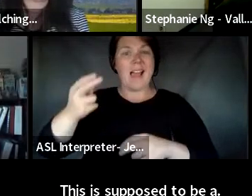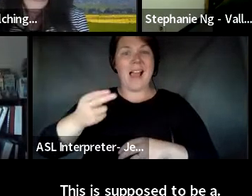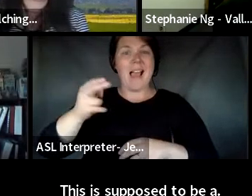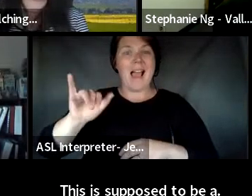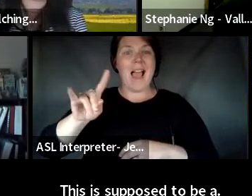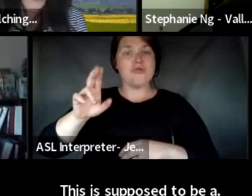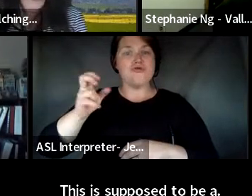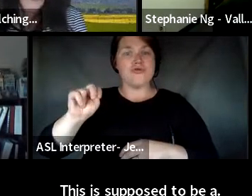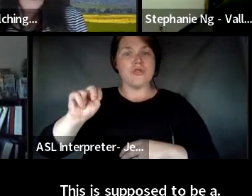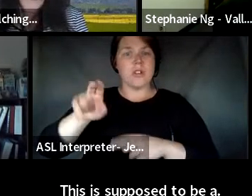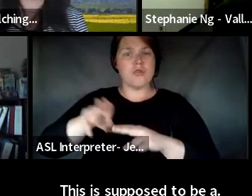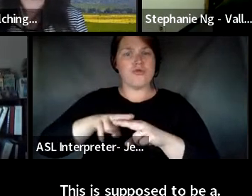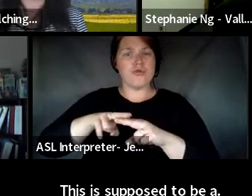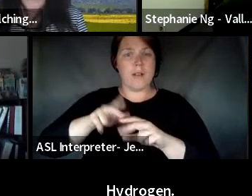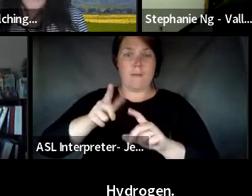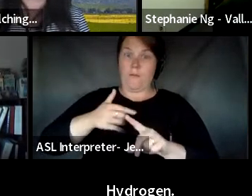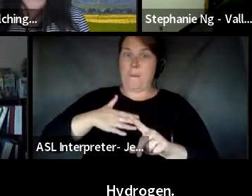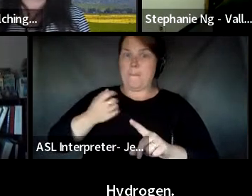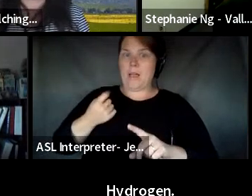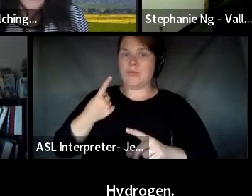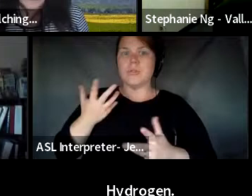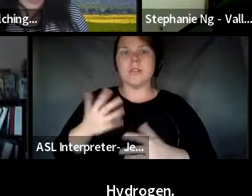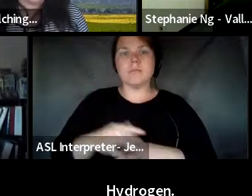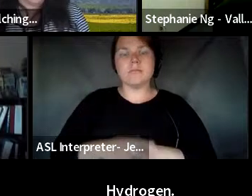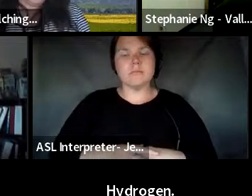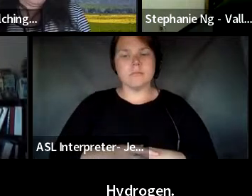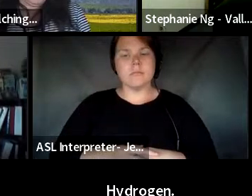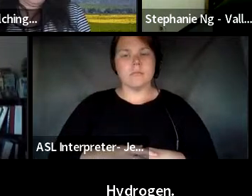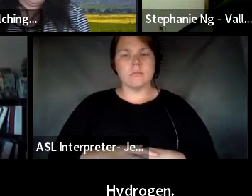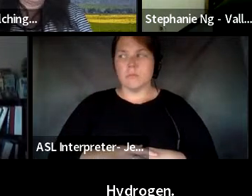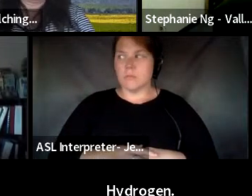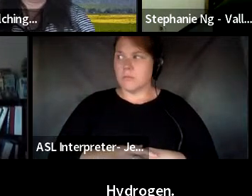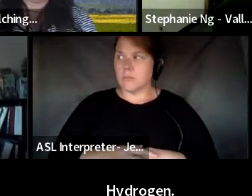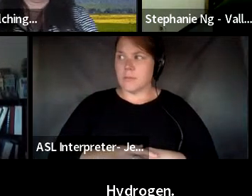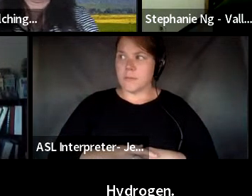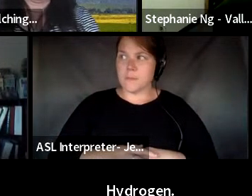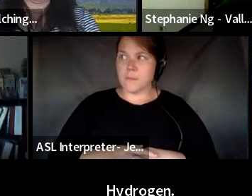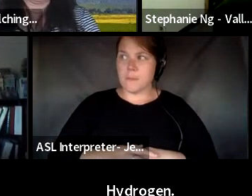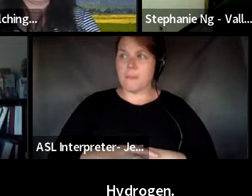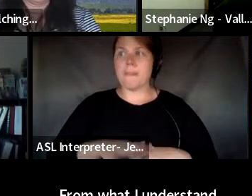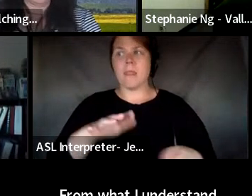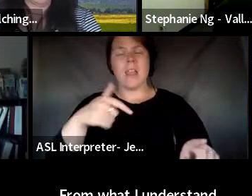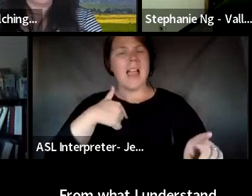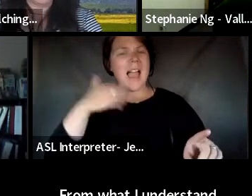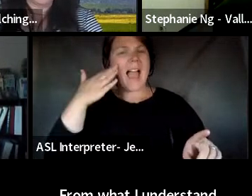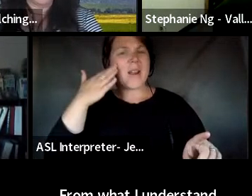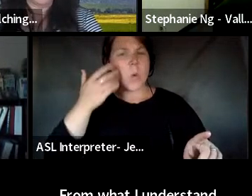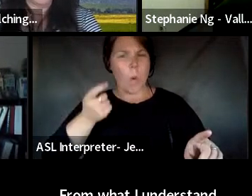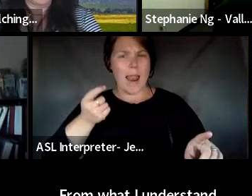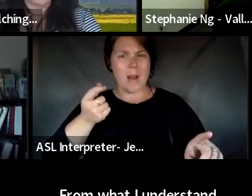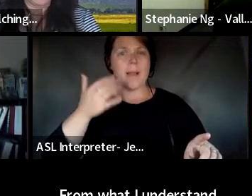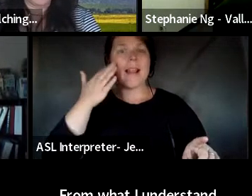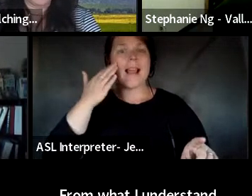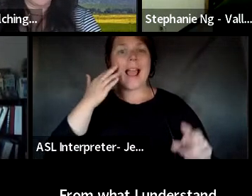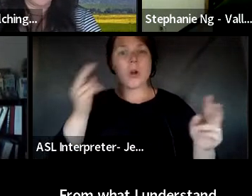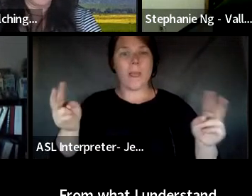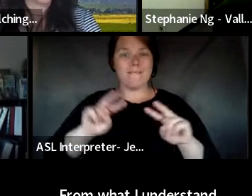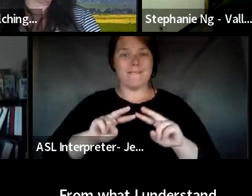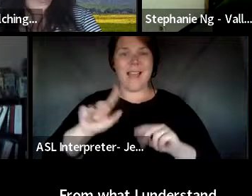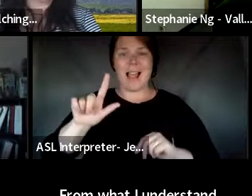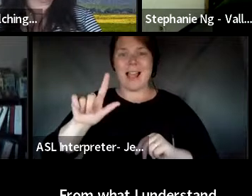train, from what I understand. Yeah, I know a little bit. I know the Valley Link